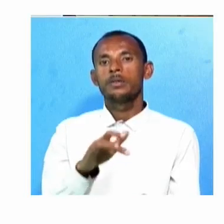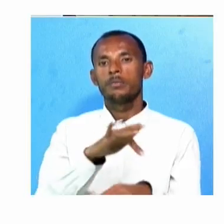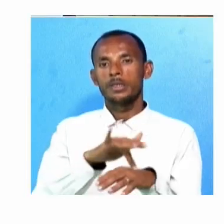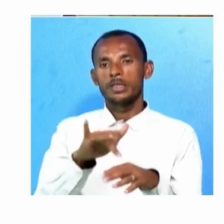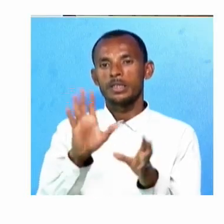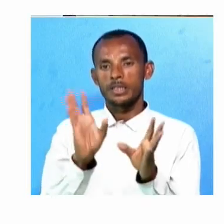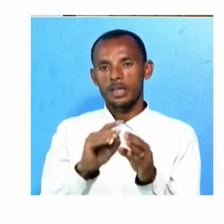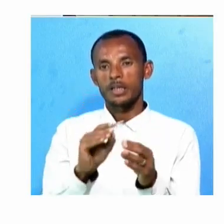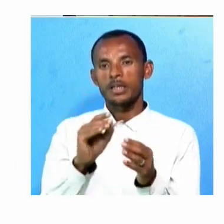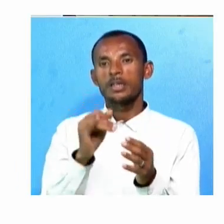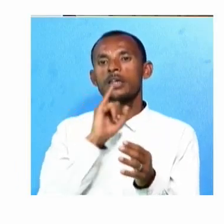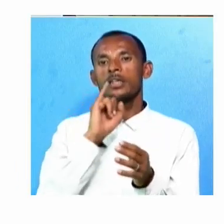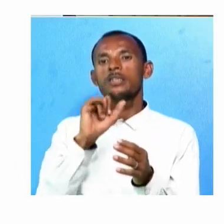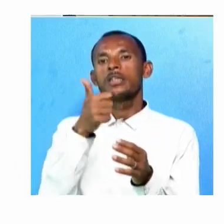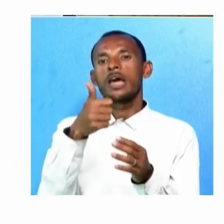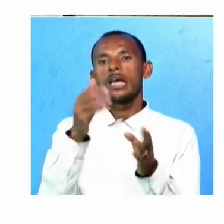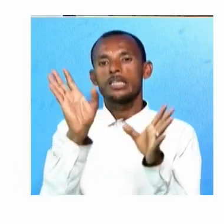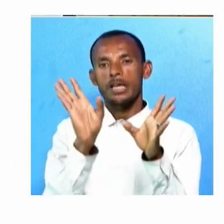any